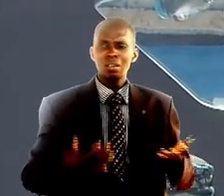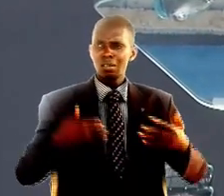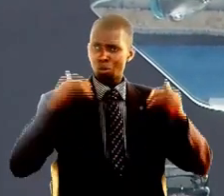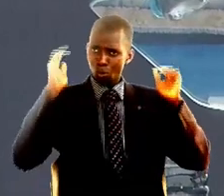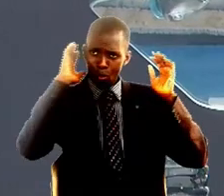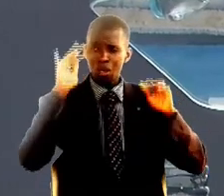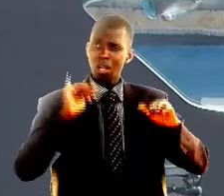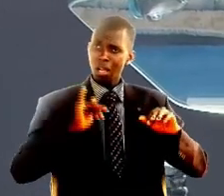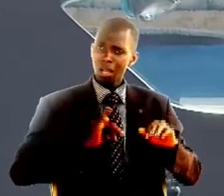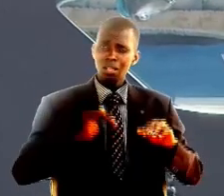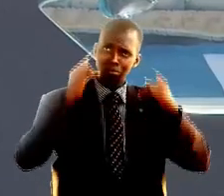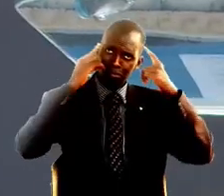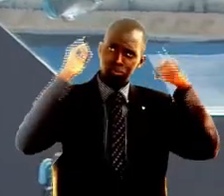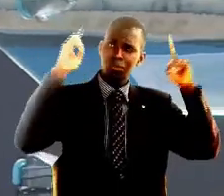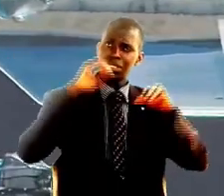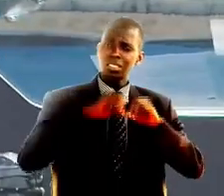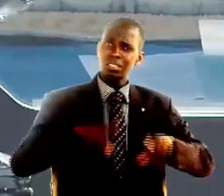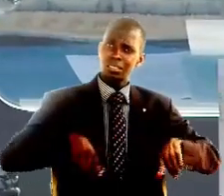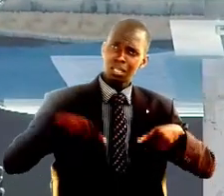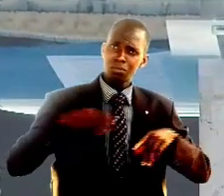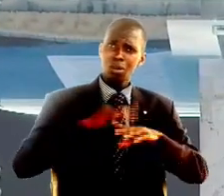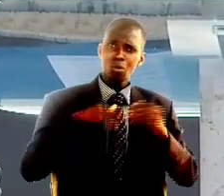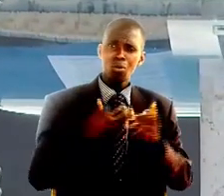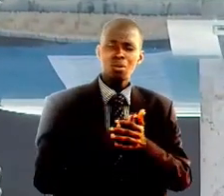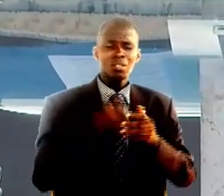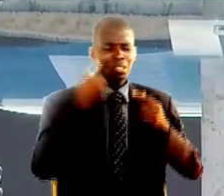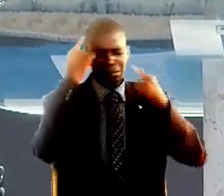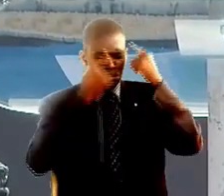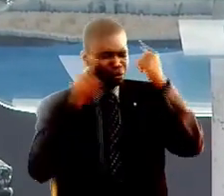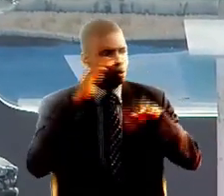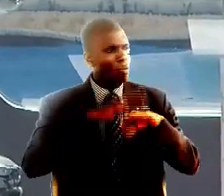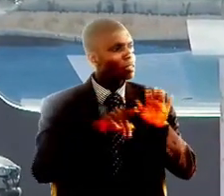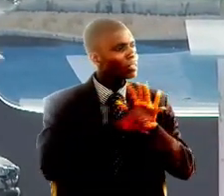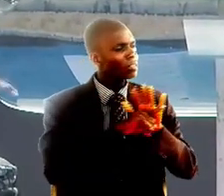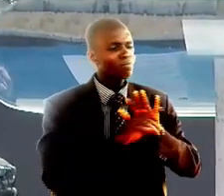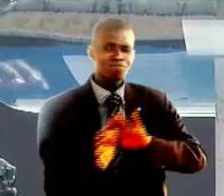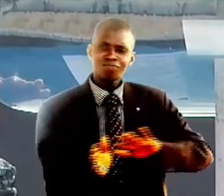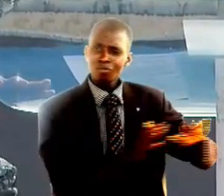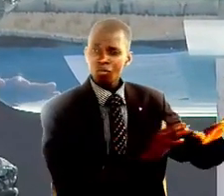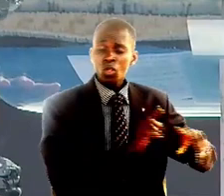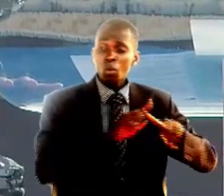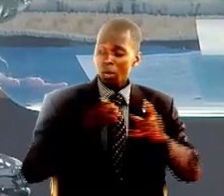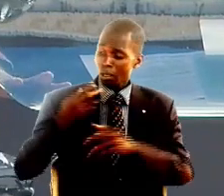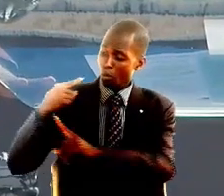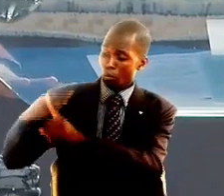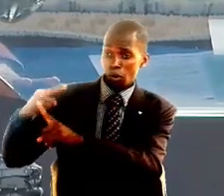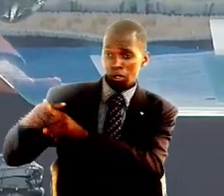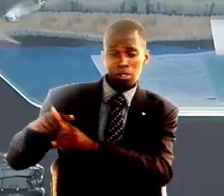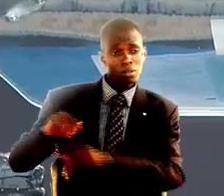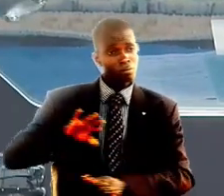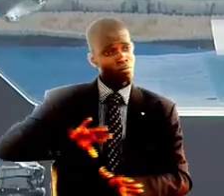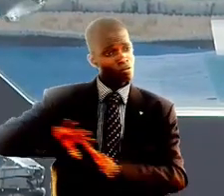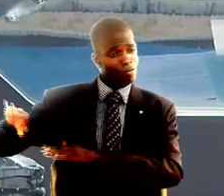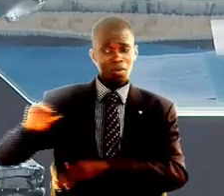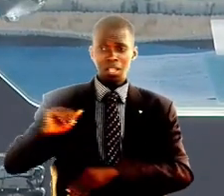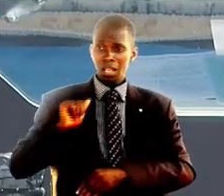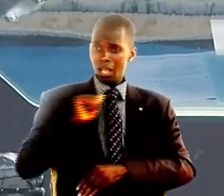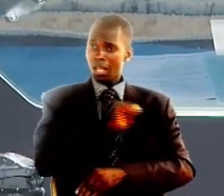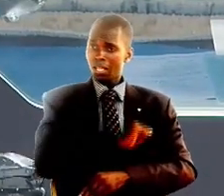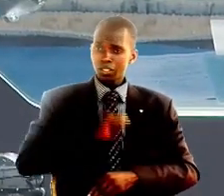progress here? But we're told this is the attitude that wins and